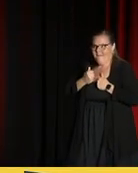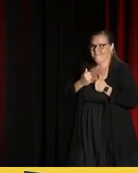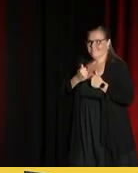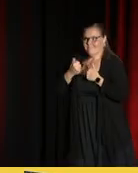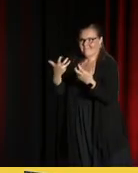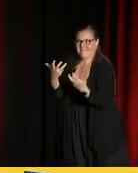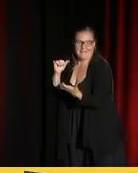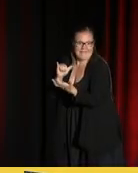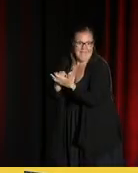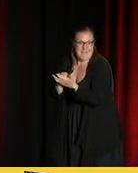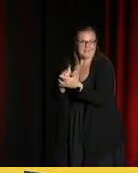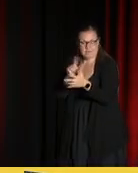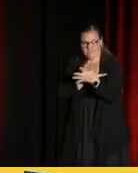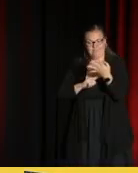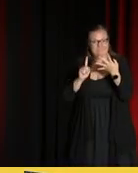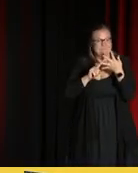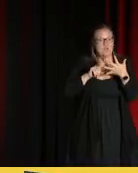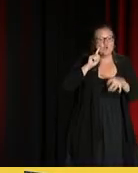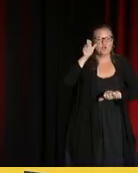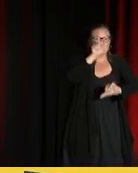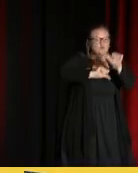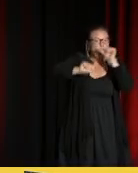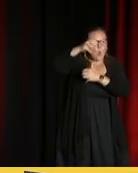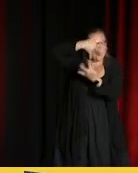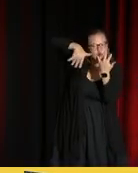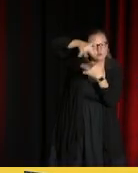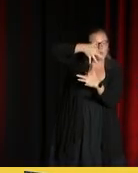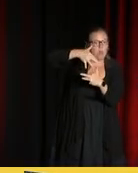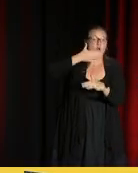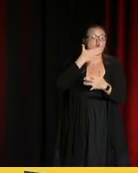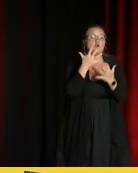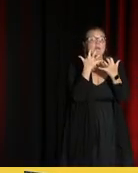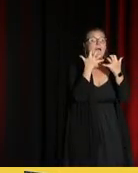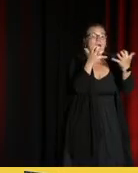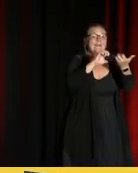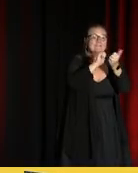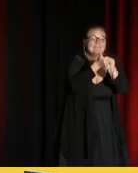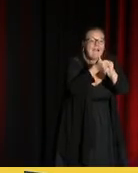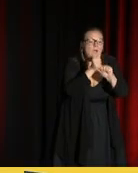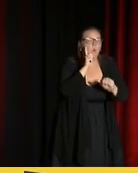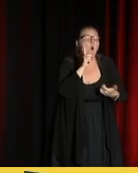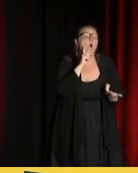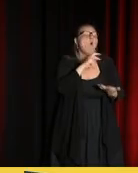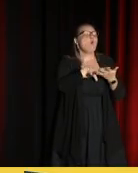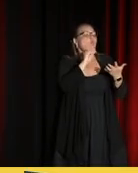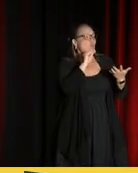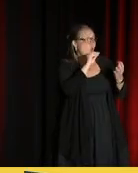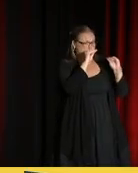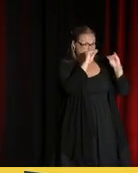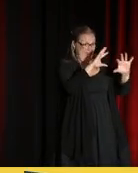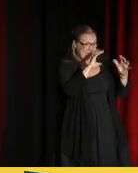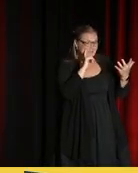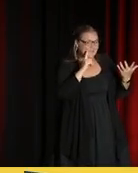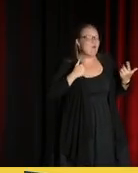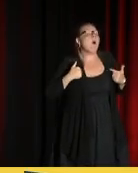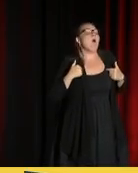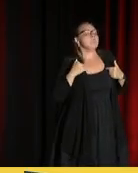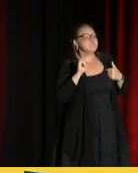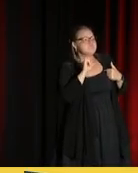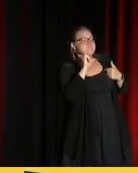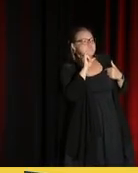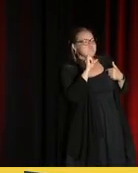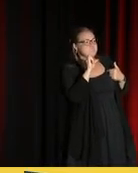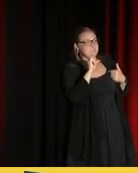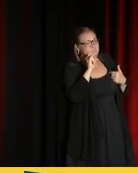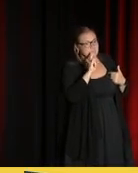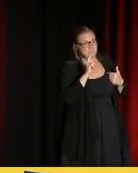then it's about social skills, learning how to be a good audience member. And when you're learning a magic trick, and it doesn't always go the way